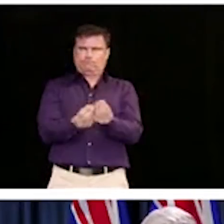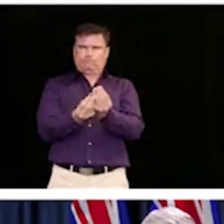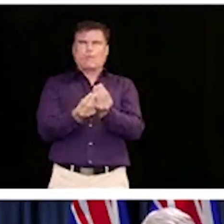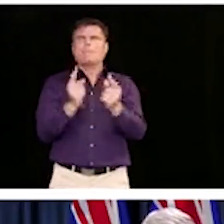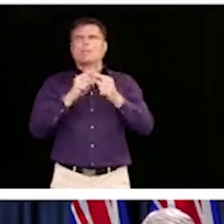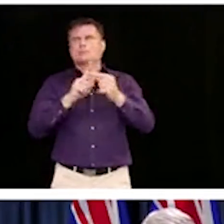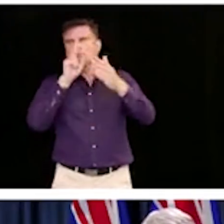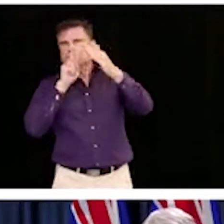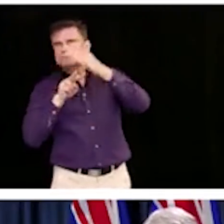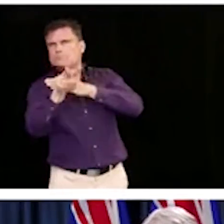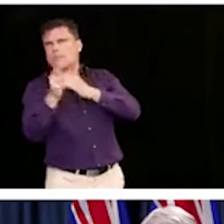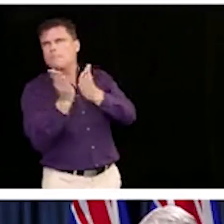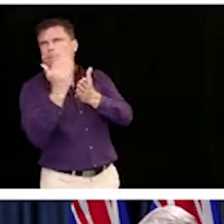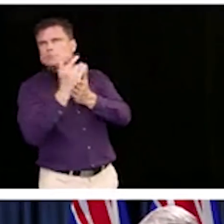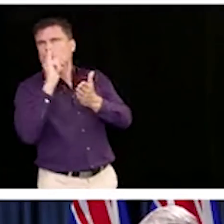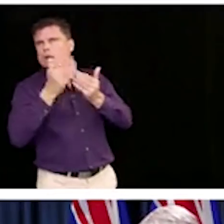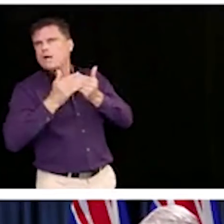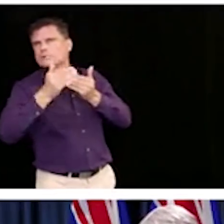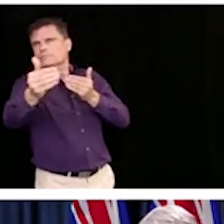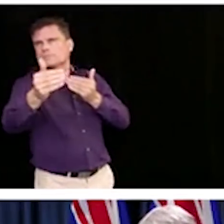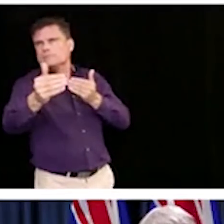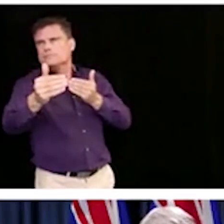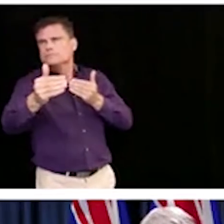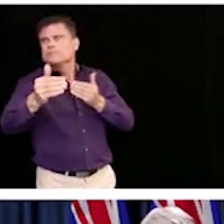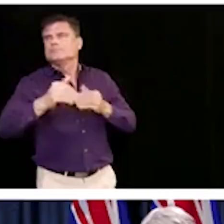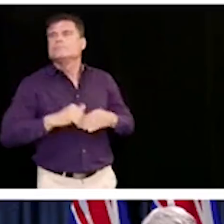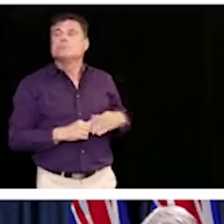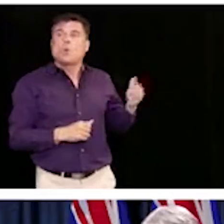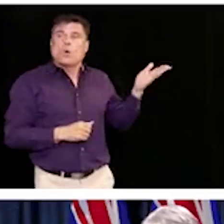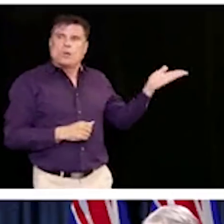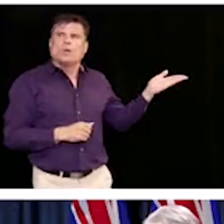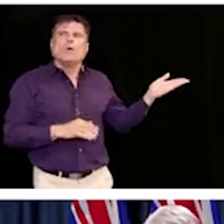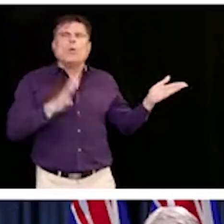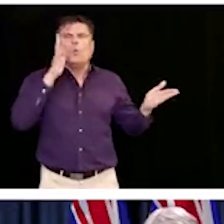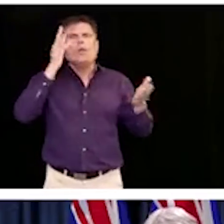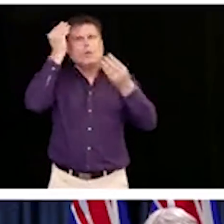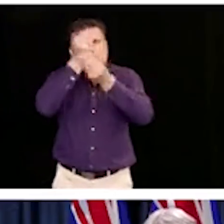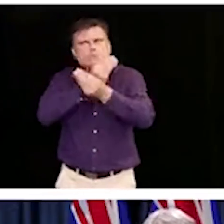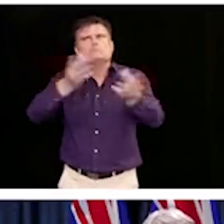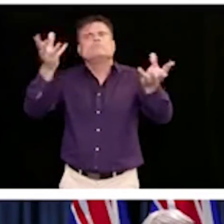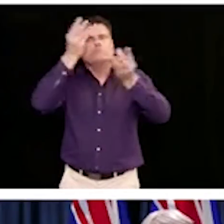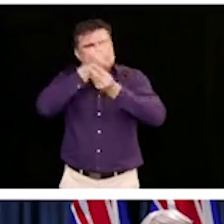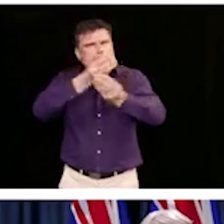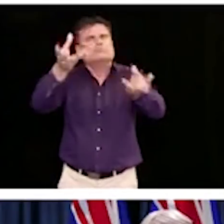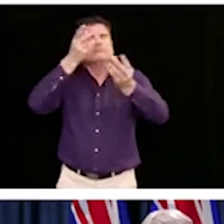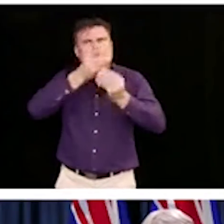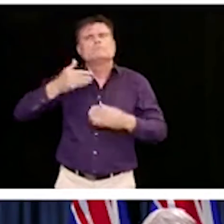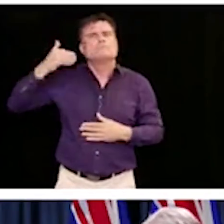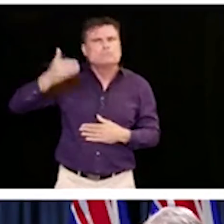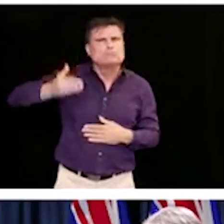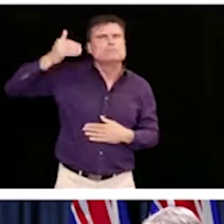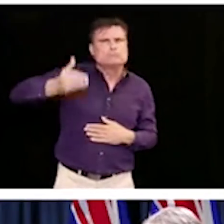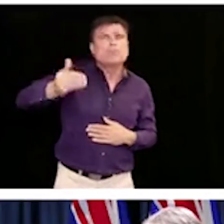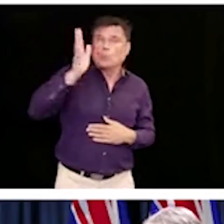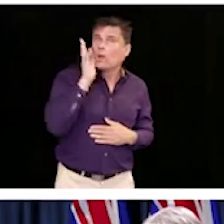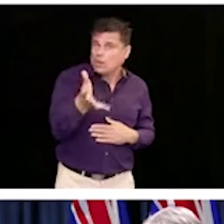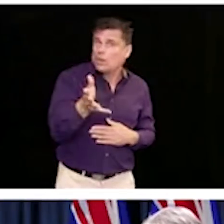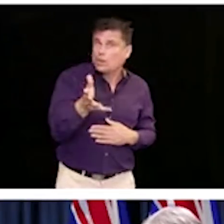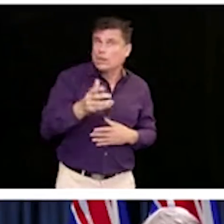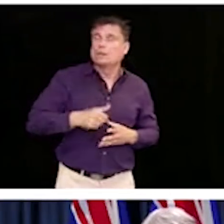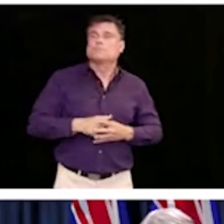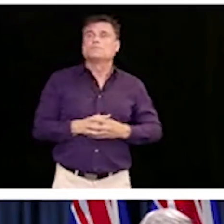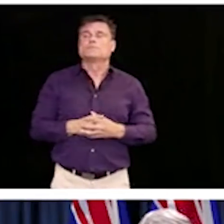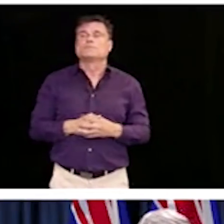to outline where the fiscal picture, where we'll give you updates as we go along. So there is no question